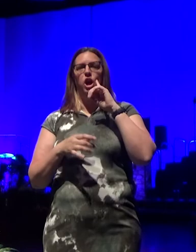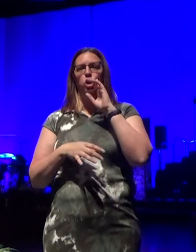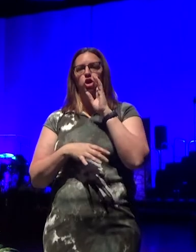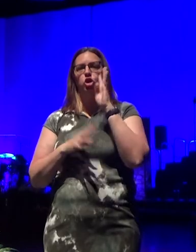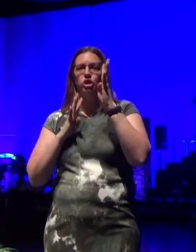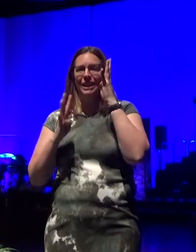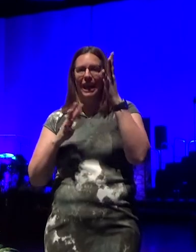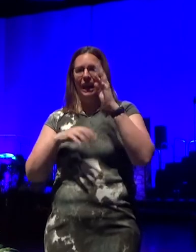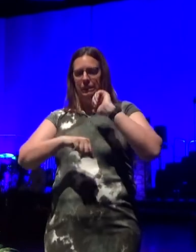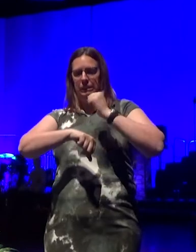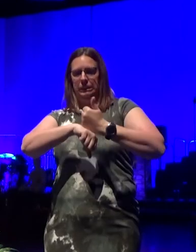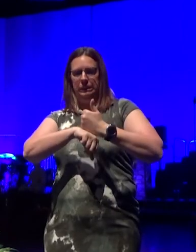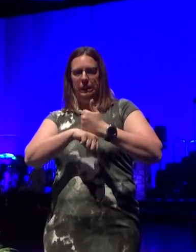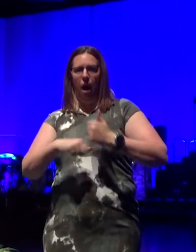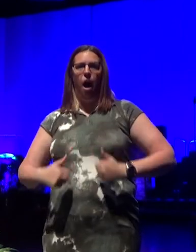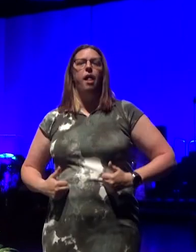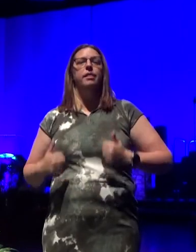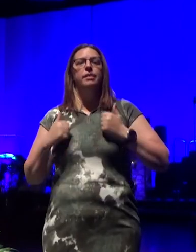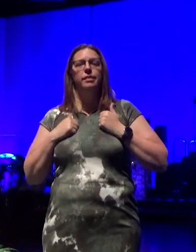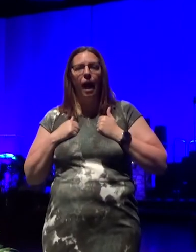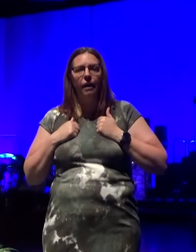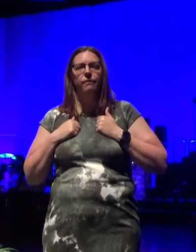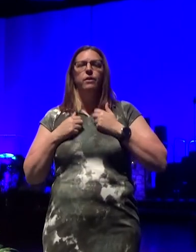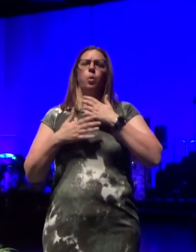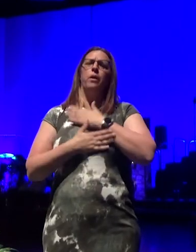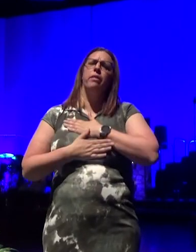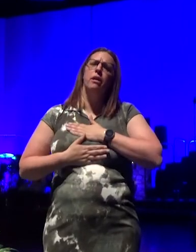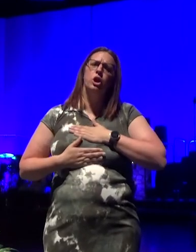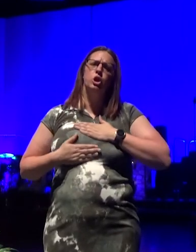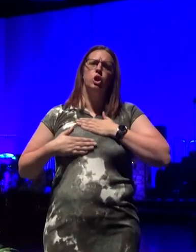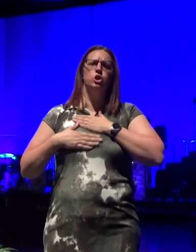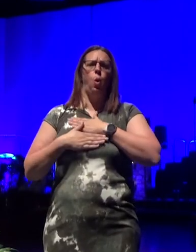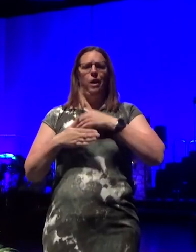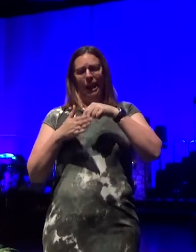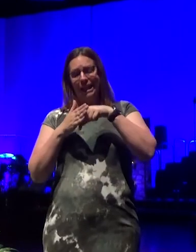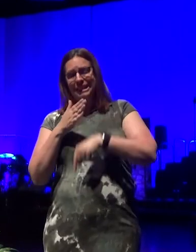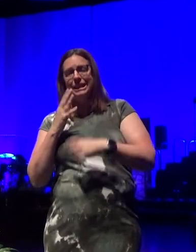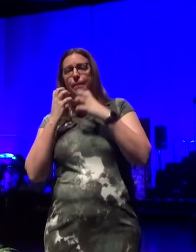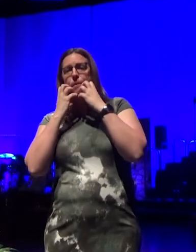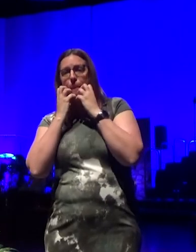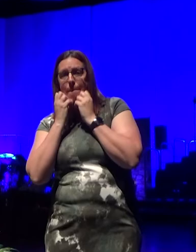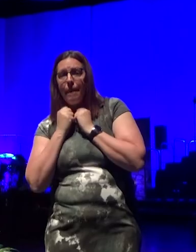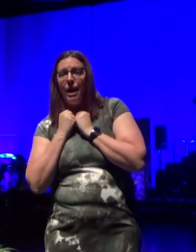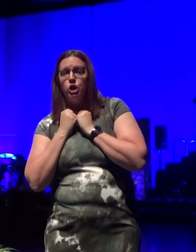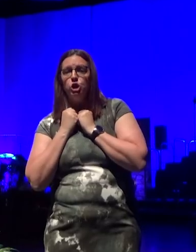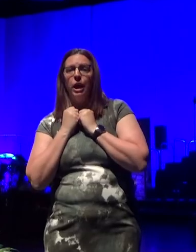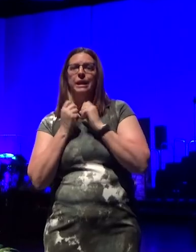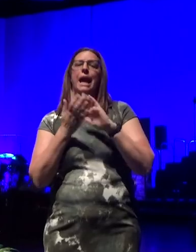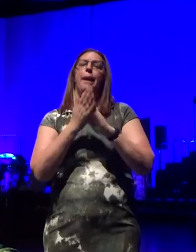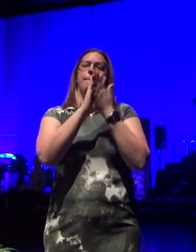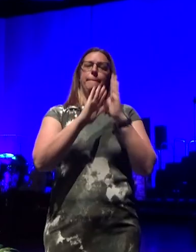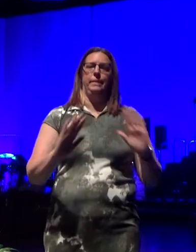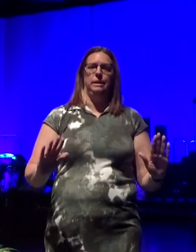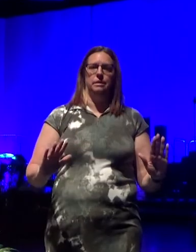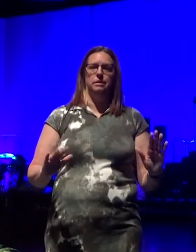joy, deep compassion, and enlightened peace. And so it is.